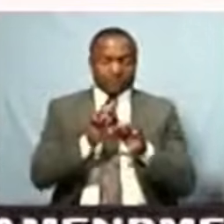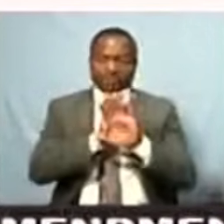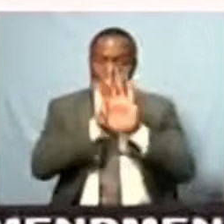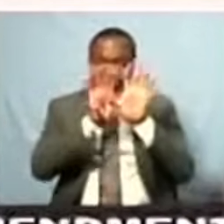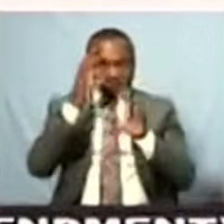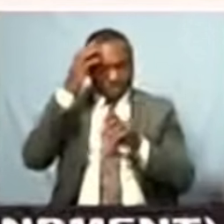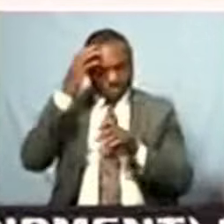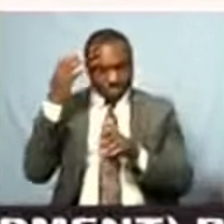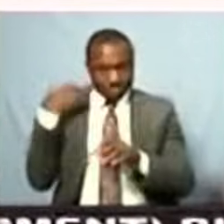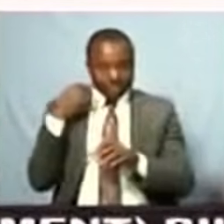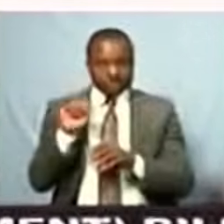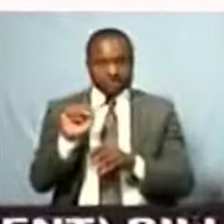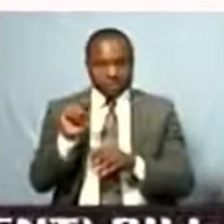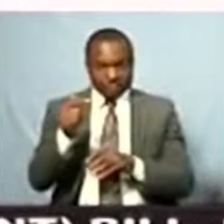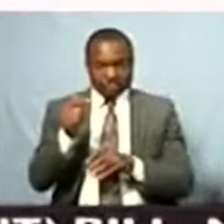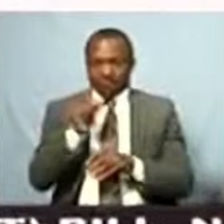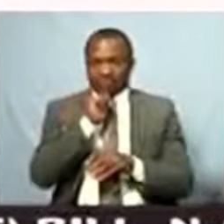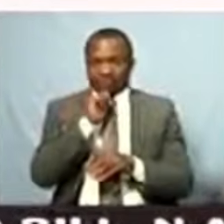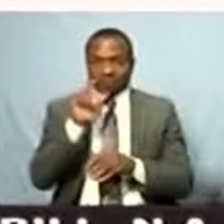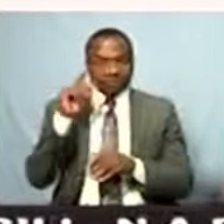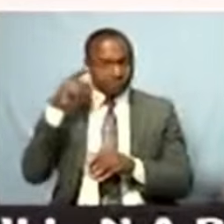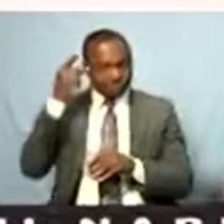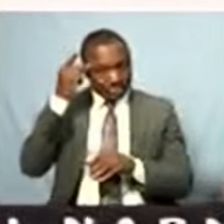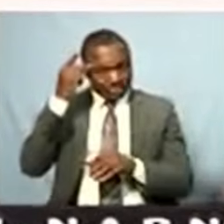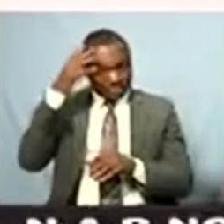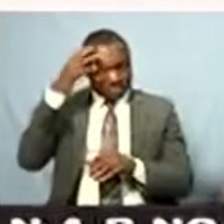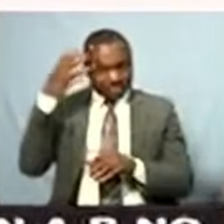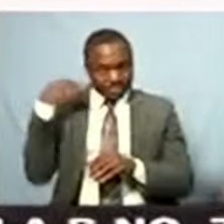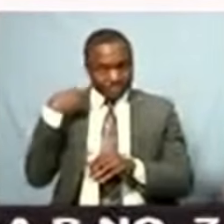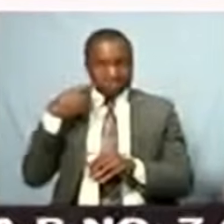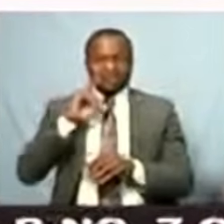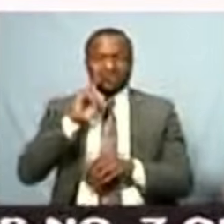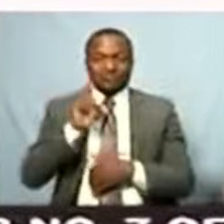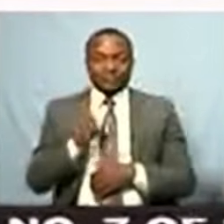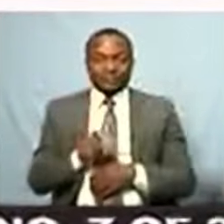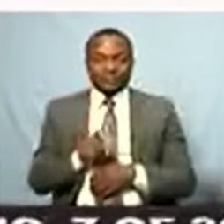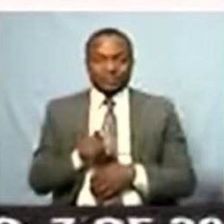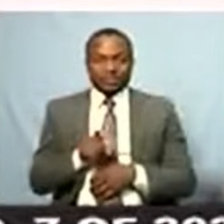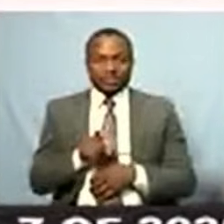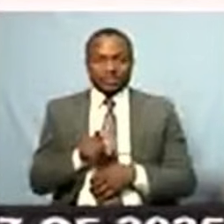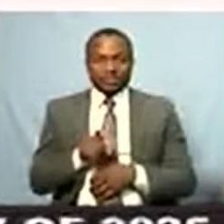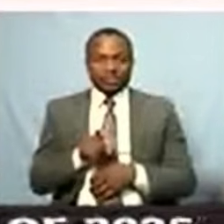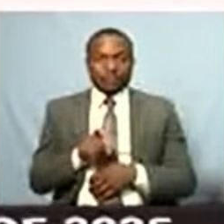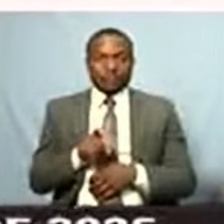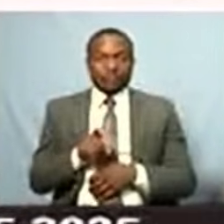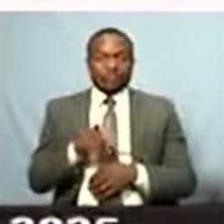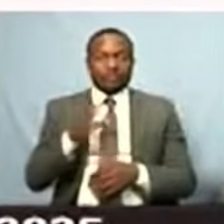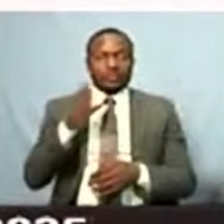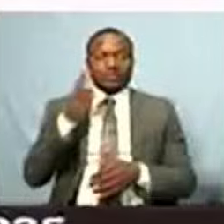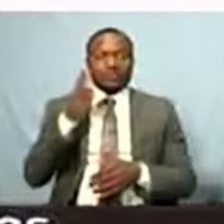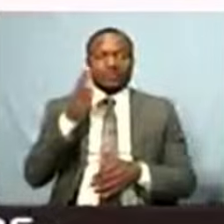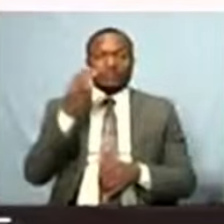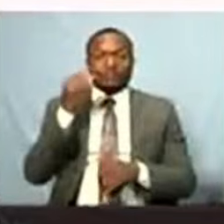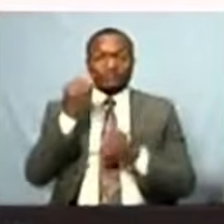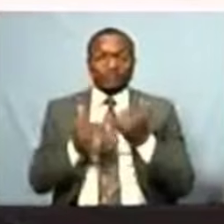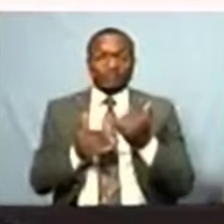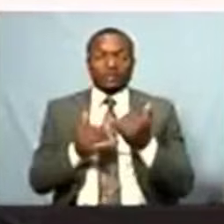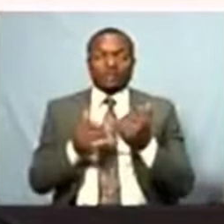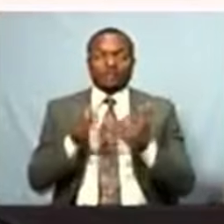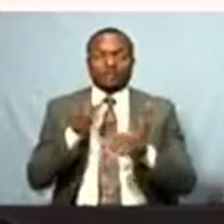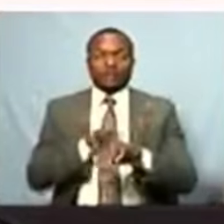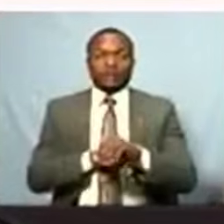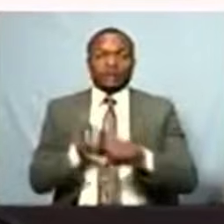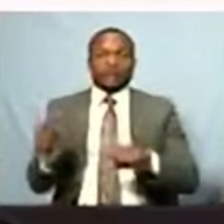Office of Attorney General is not a political office and therefore should not cease automatically upon a new president assuming